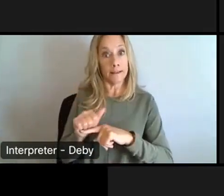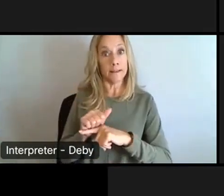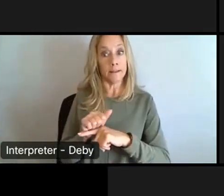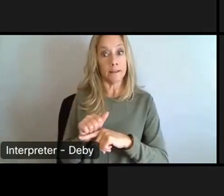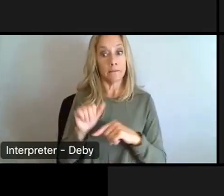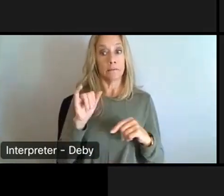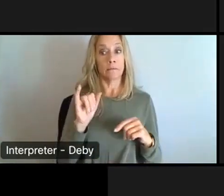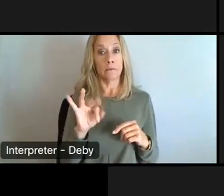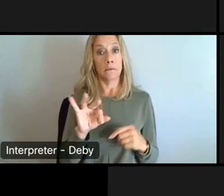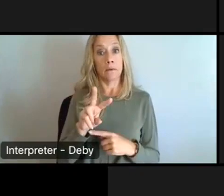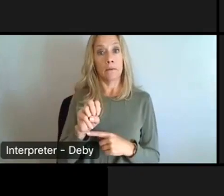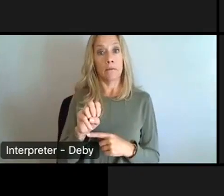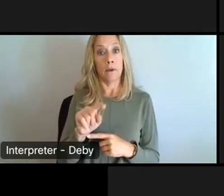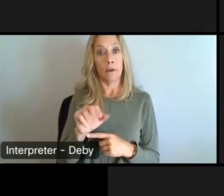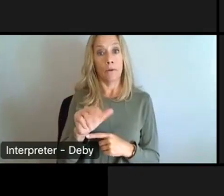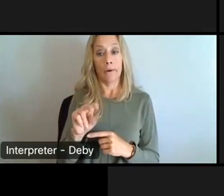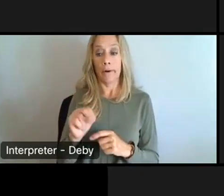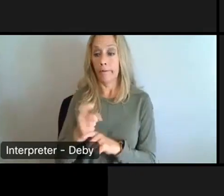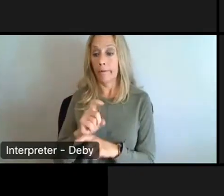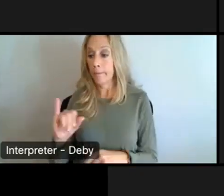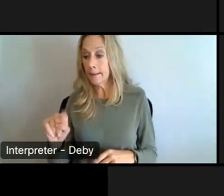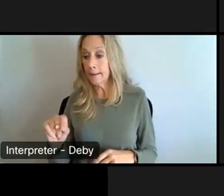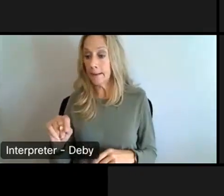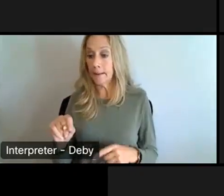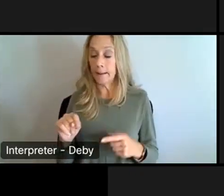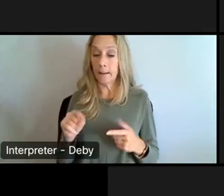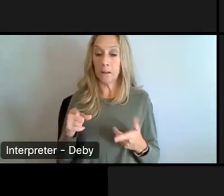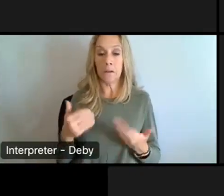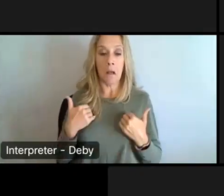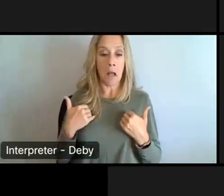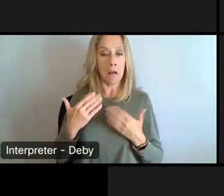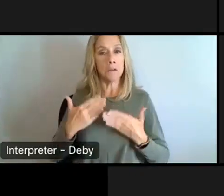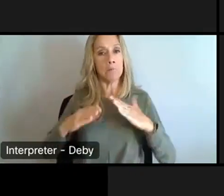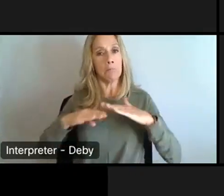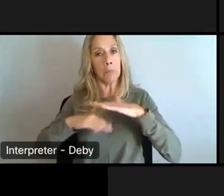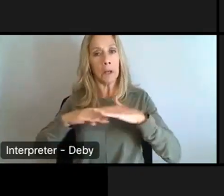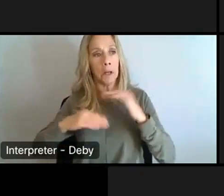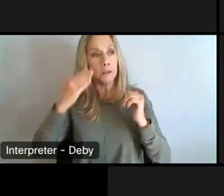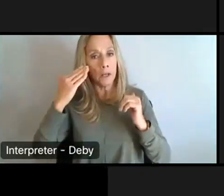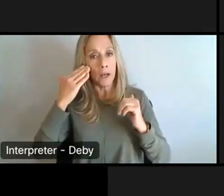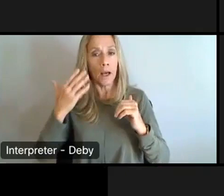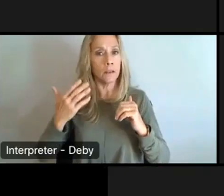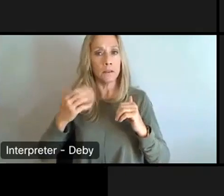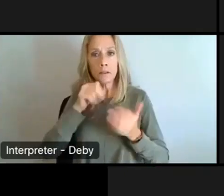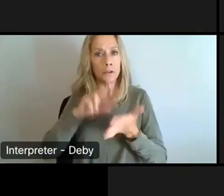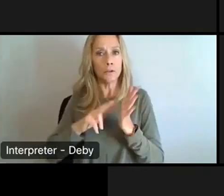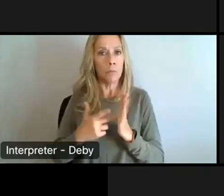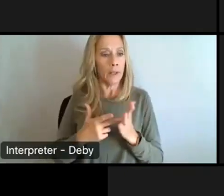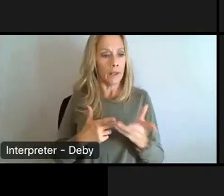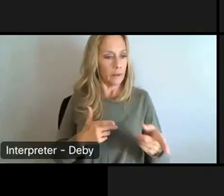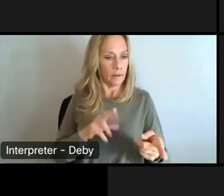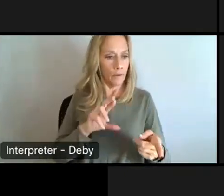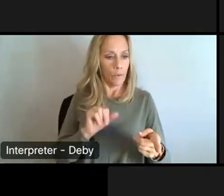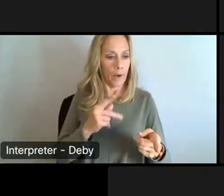veteran coming out of the IT realm in the military who might have some of the basic knowledge, doesn't mean you can't take that ranger